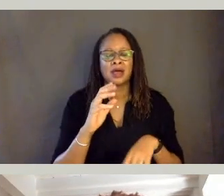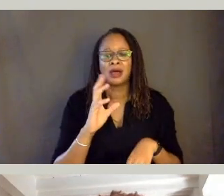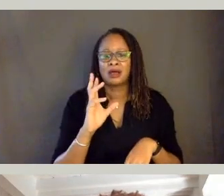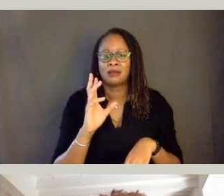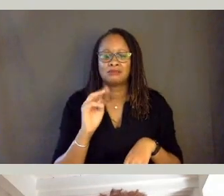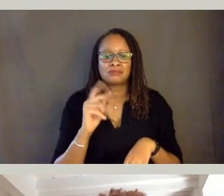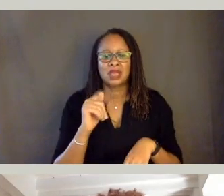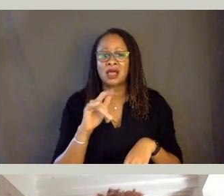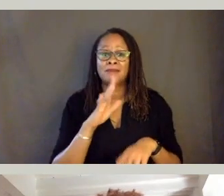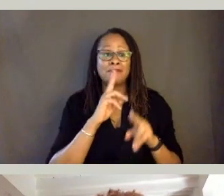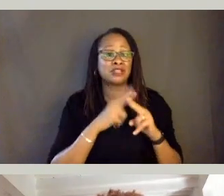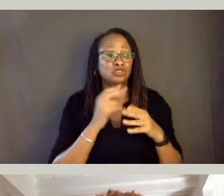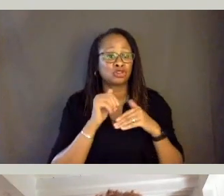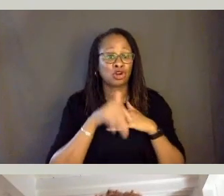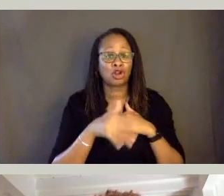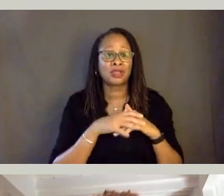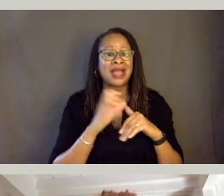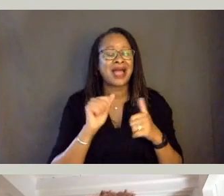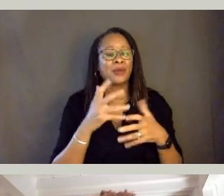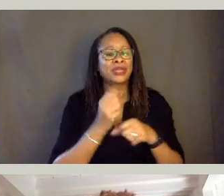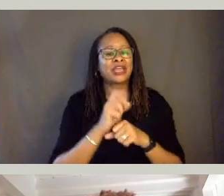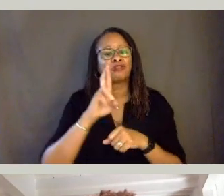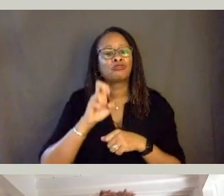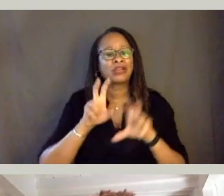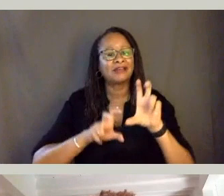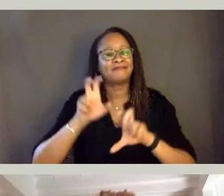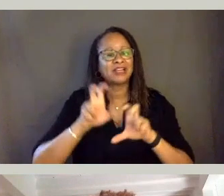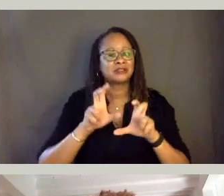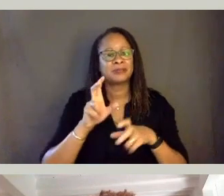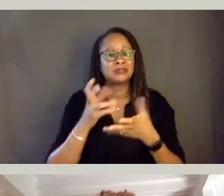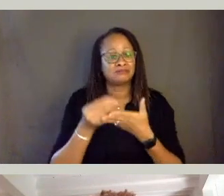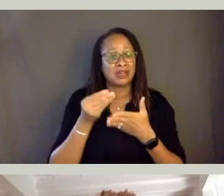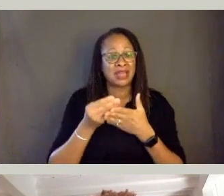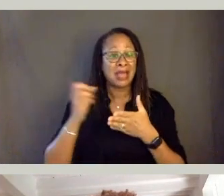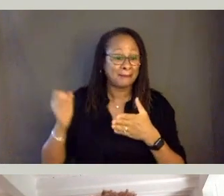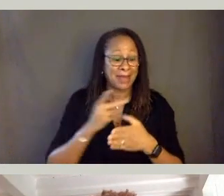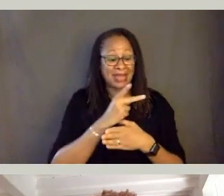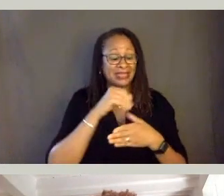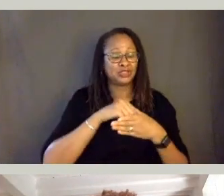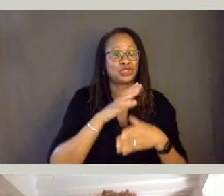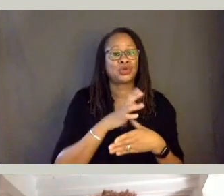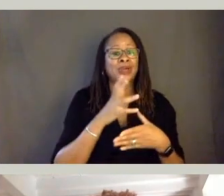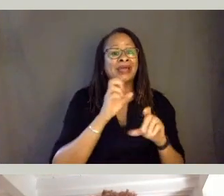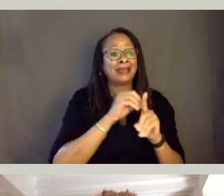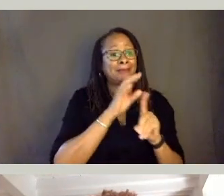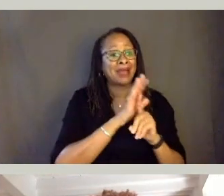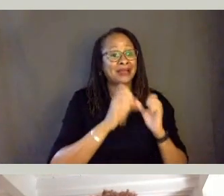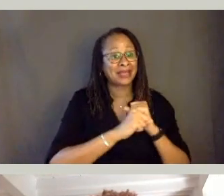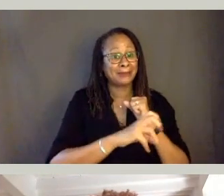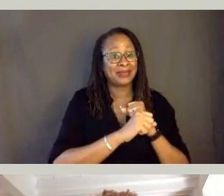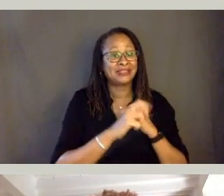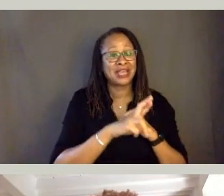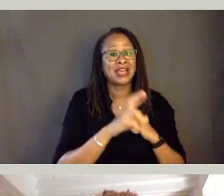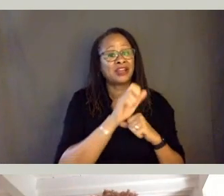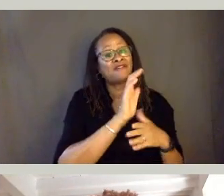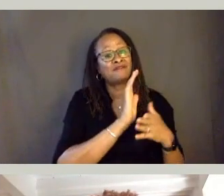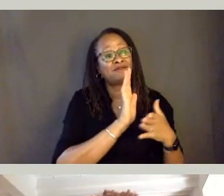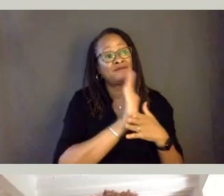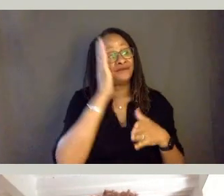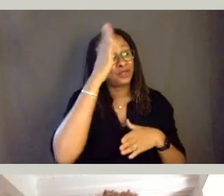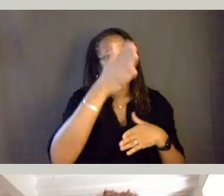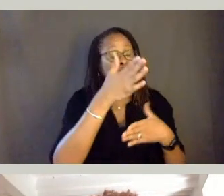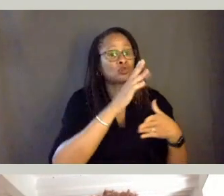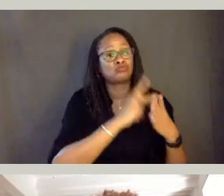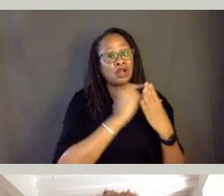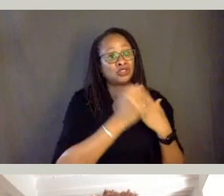Caroline mentioned earlier, it's, you know, one idea was how we could, you know, reinvest net proceeds back into either impact campaigns or future projects